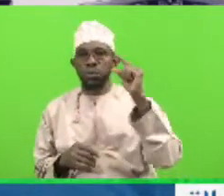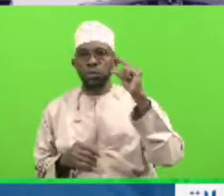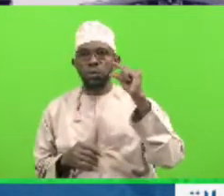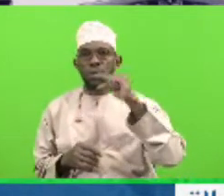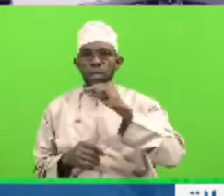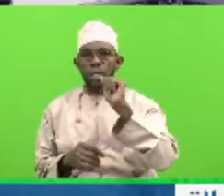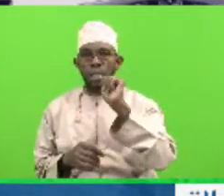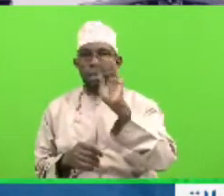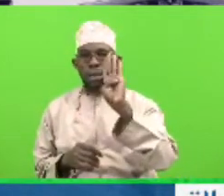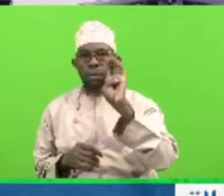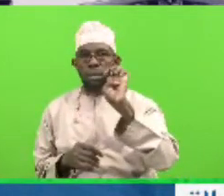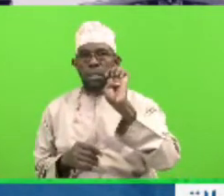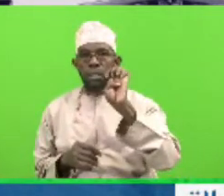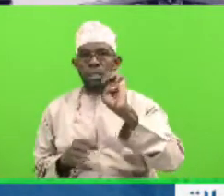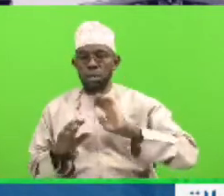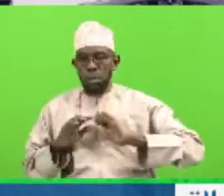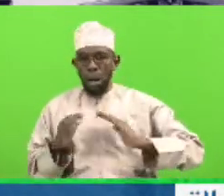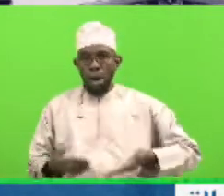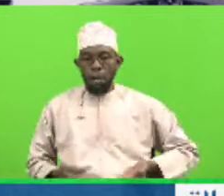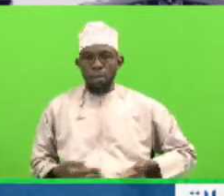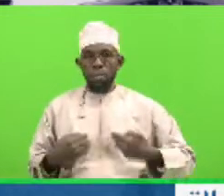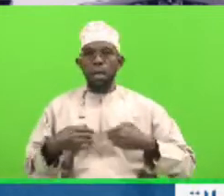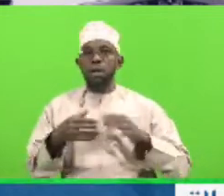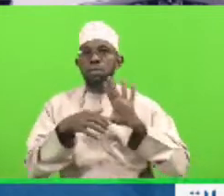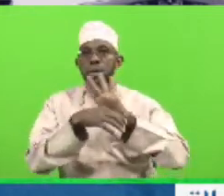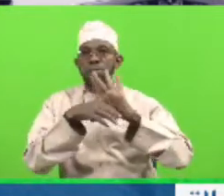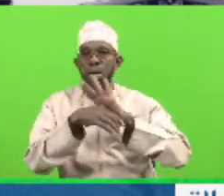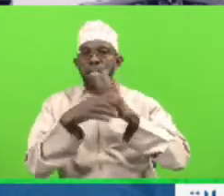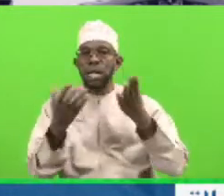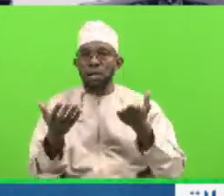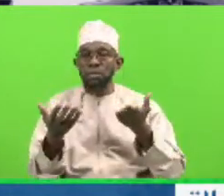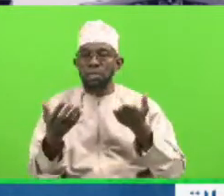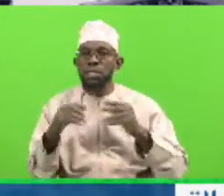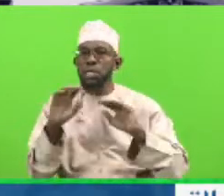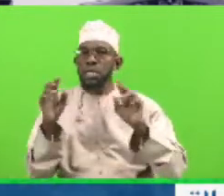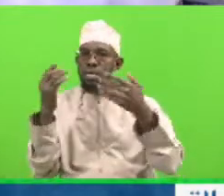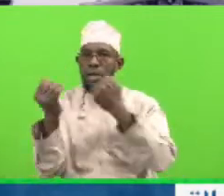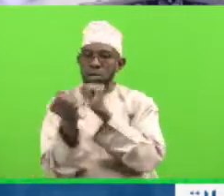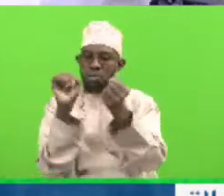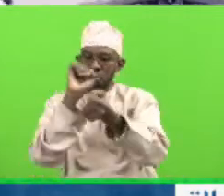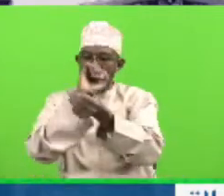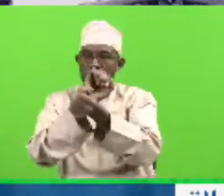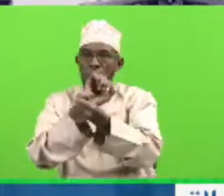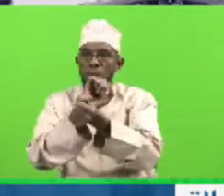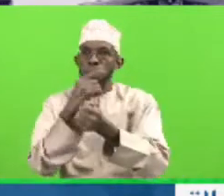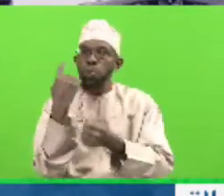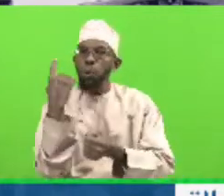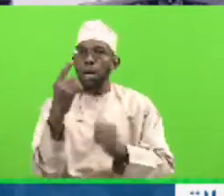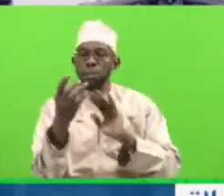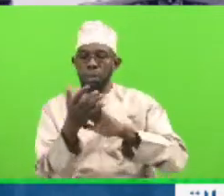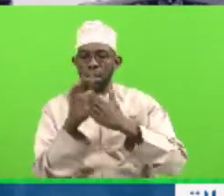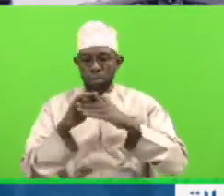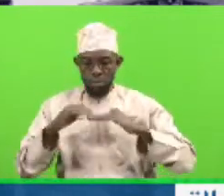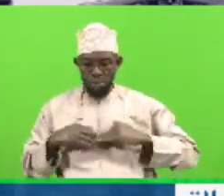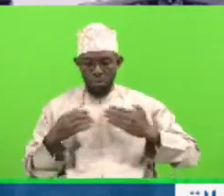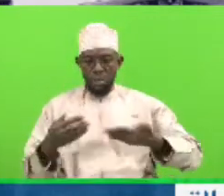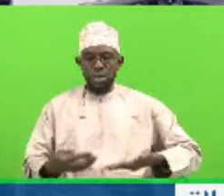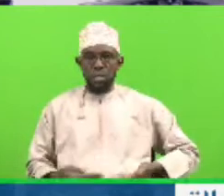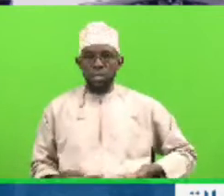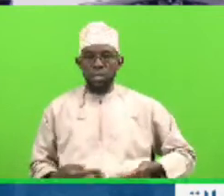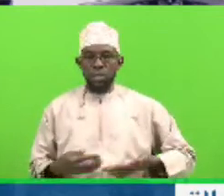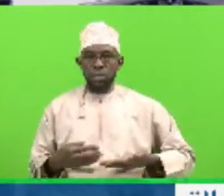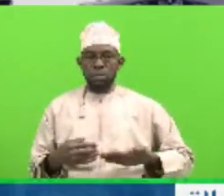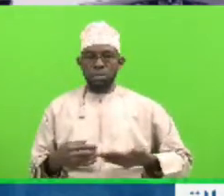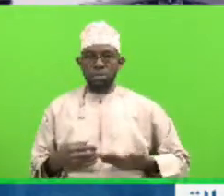if a male wants to have a marriage with a man, put them in jail and free them only when one of them has given birth. It will never